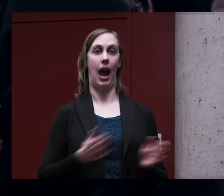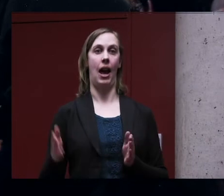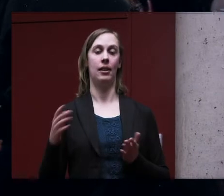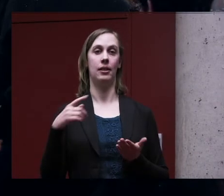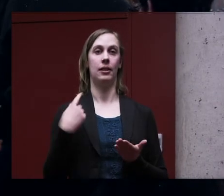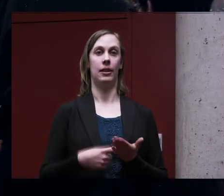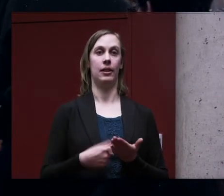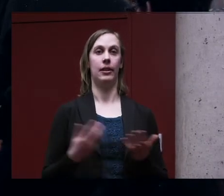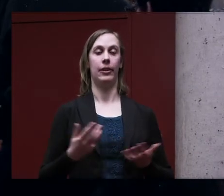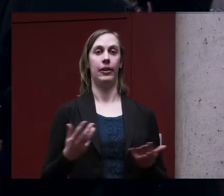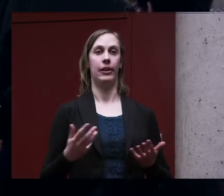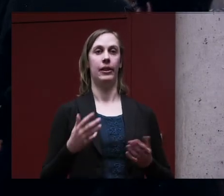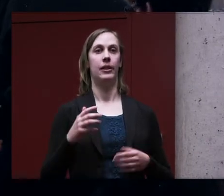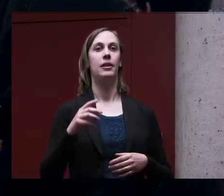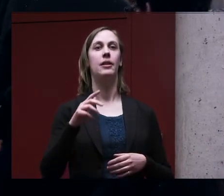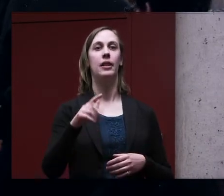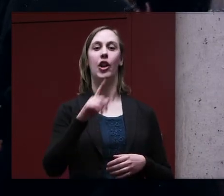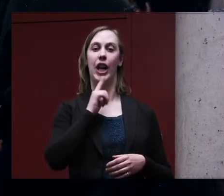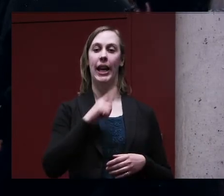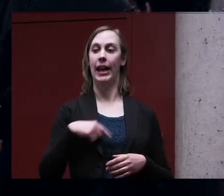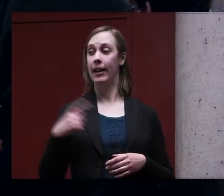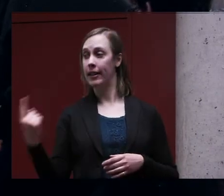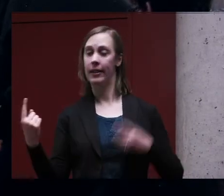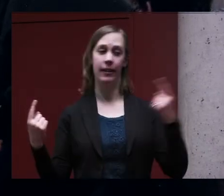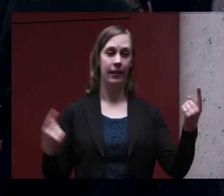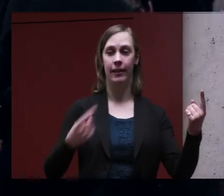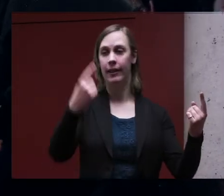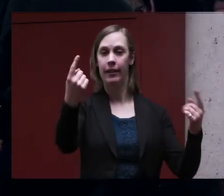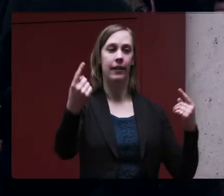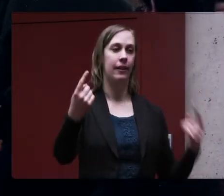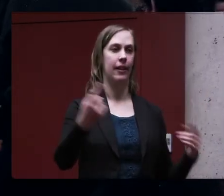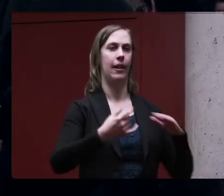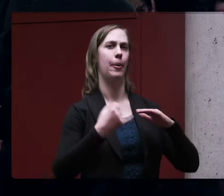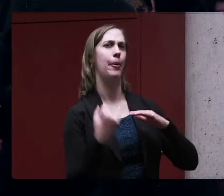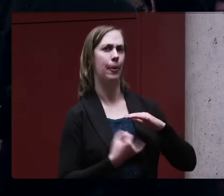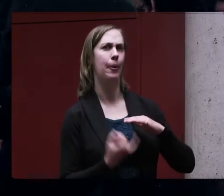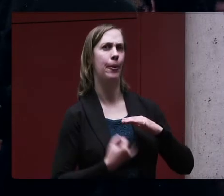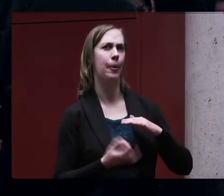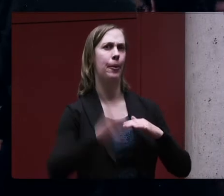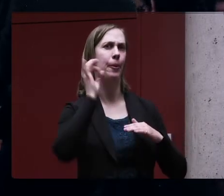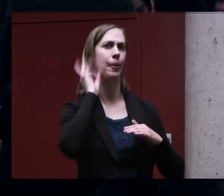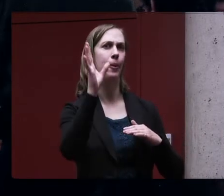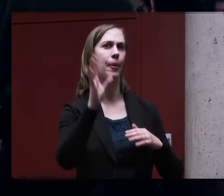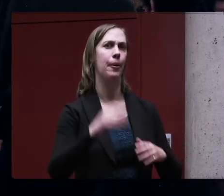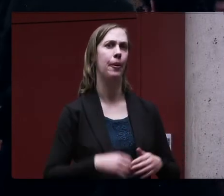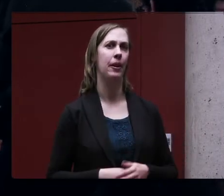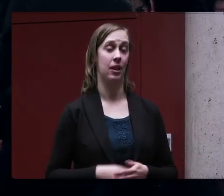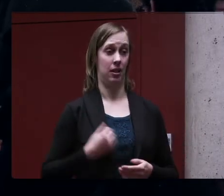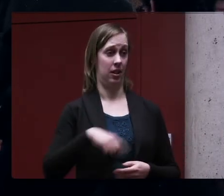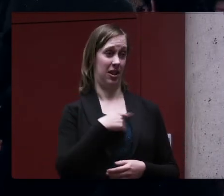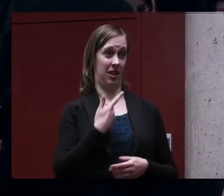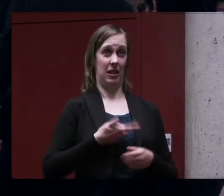about the isolation that we feel that someone in long-term care feels. I mean, we don't get